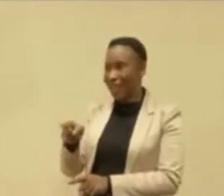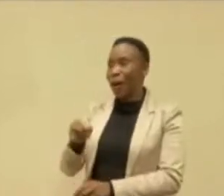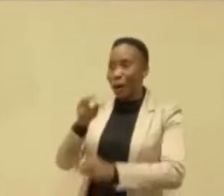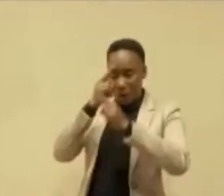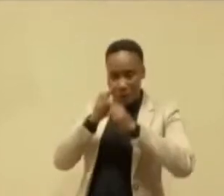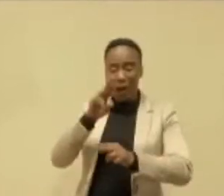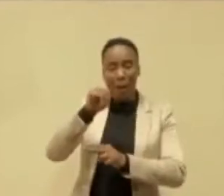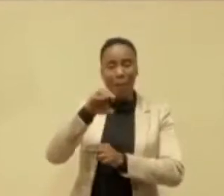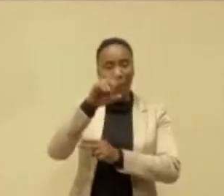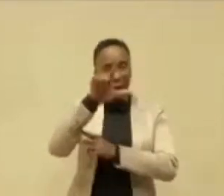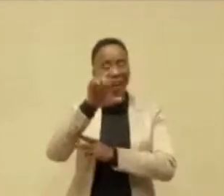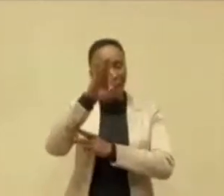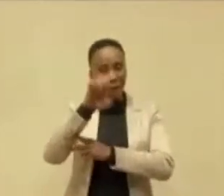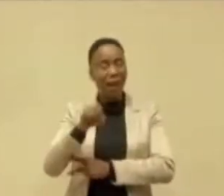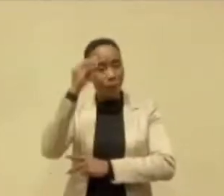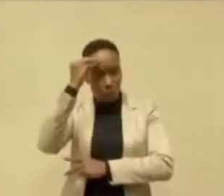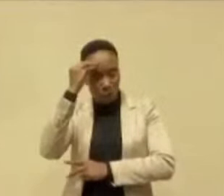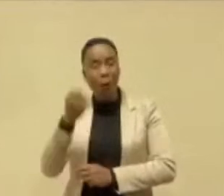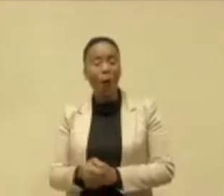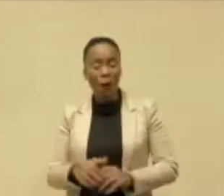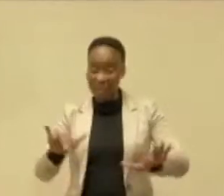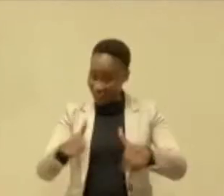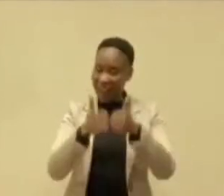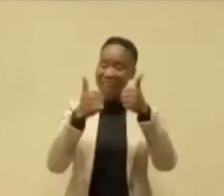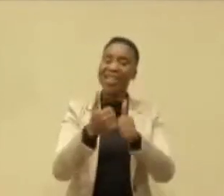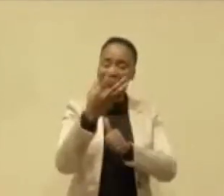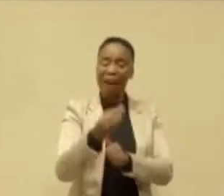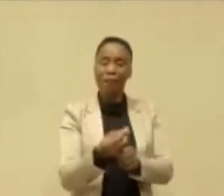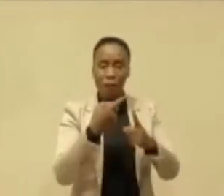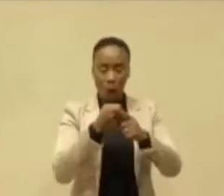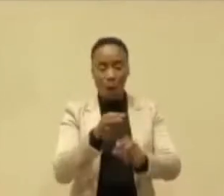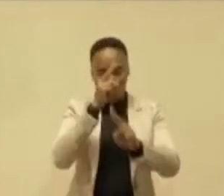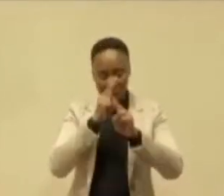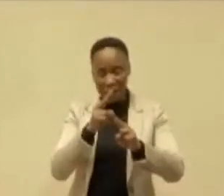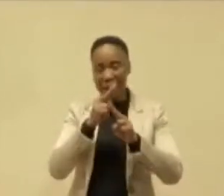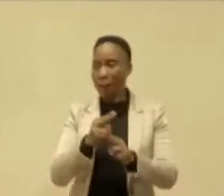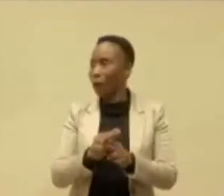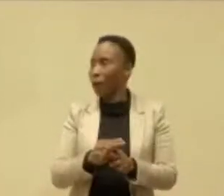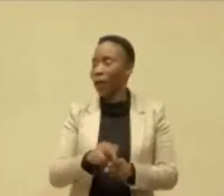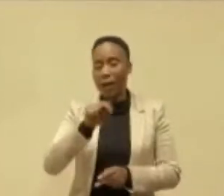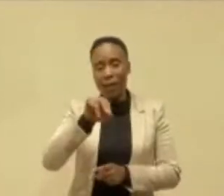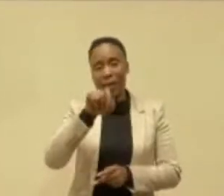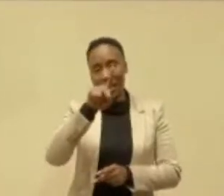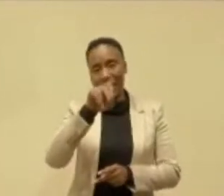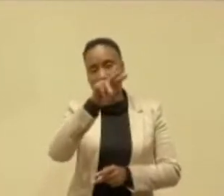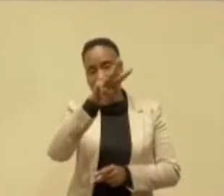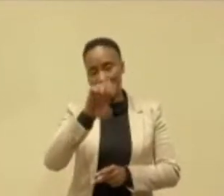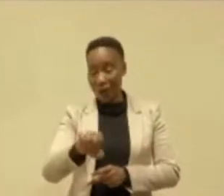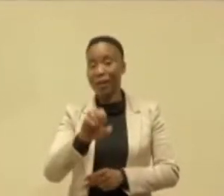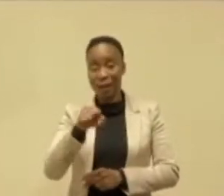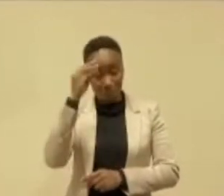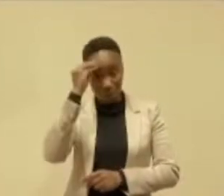knows that he's getting a very serious challenge from a honorable nikki